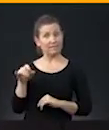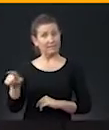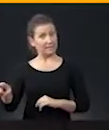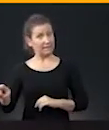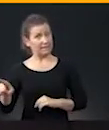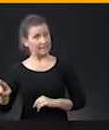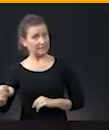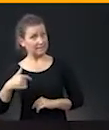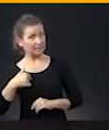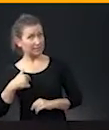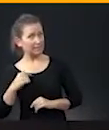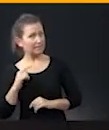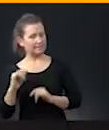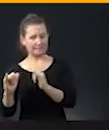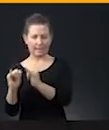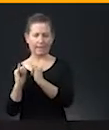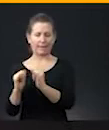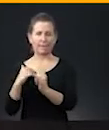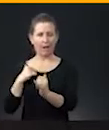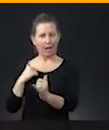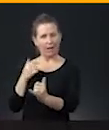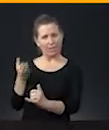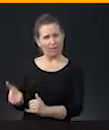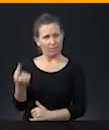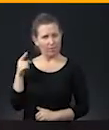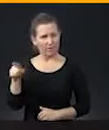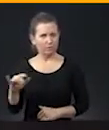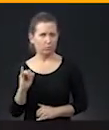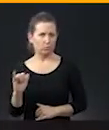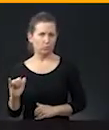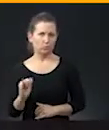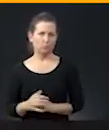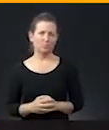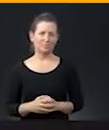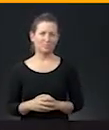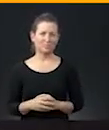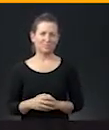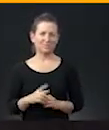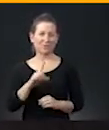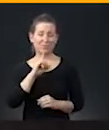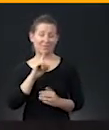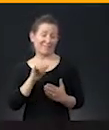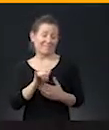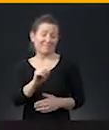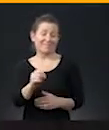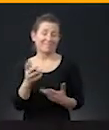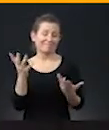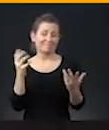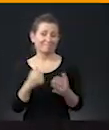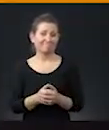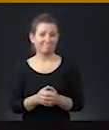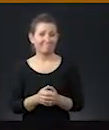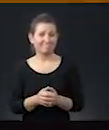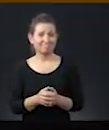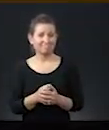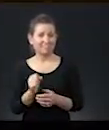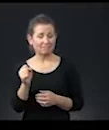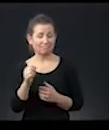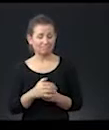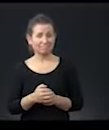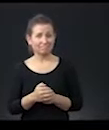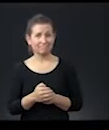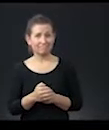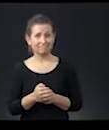needs me, I'm there off the bat. So it's just, it's really it. So, yeah.